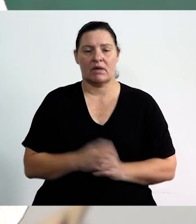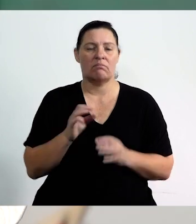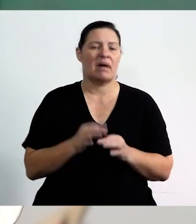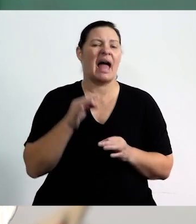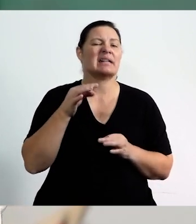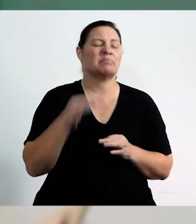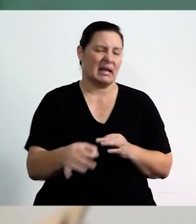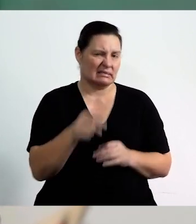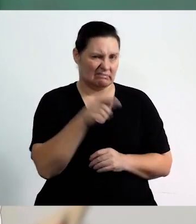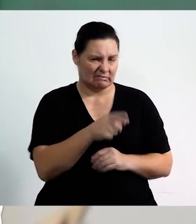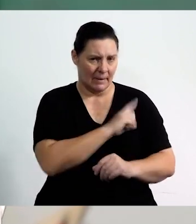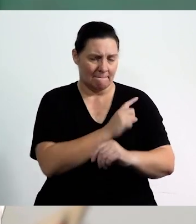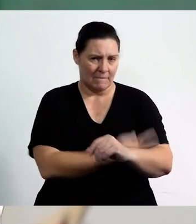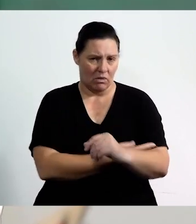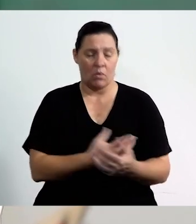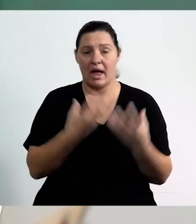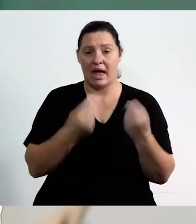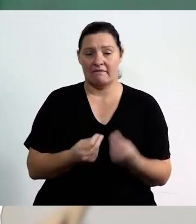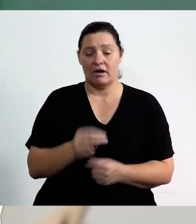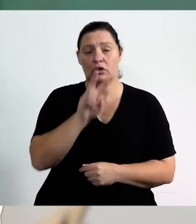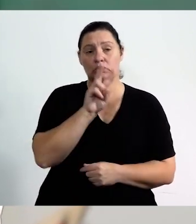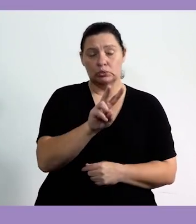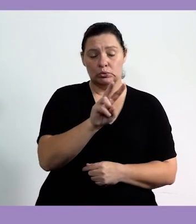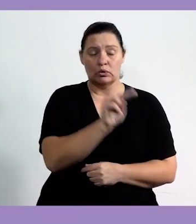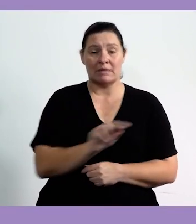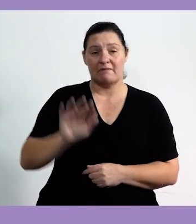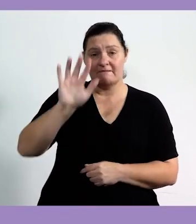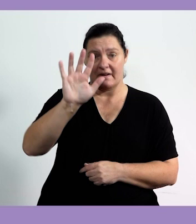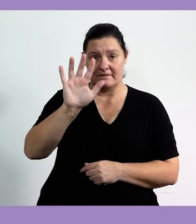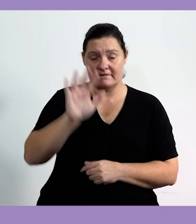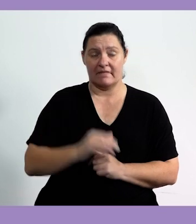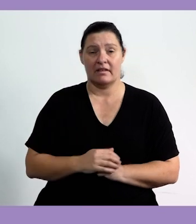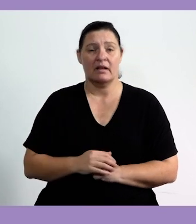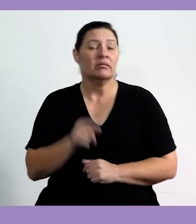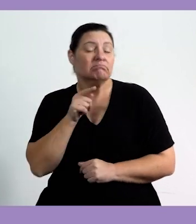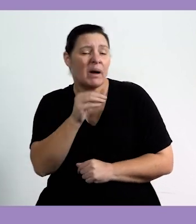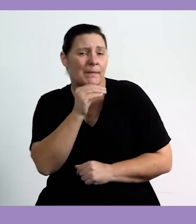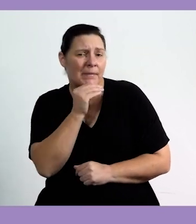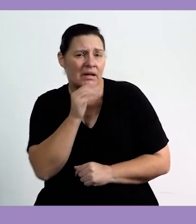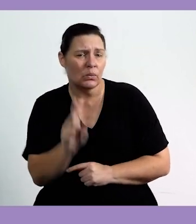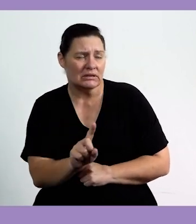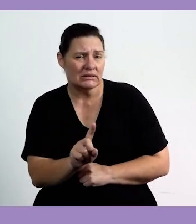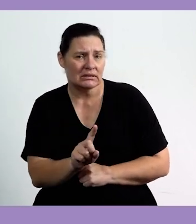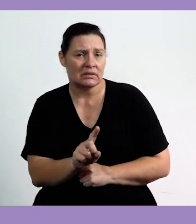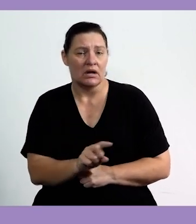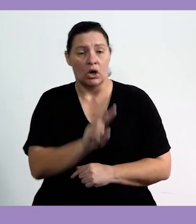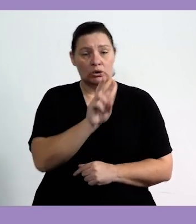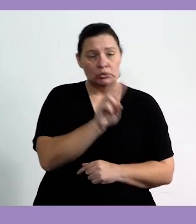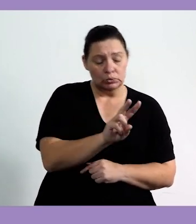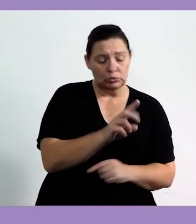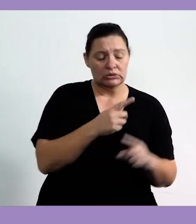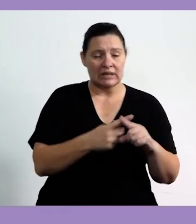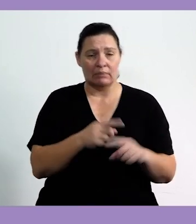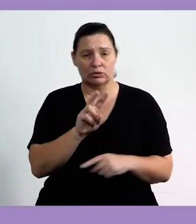Let's expand this power. So we have 2 to the exponent 5. And this means that this is